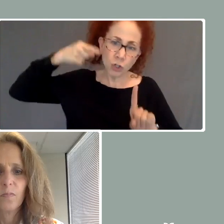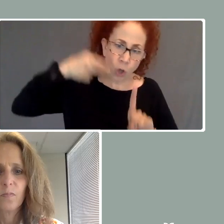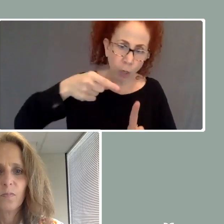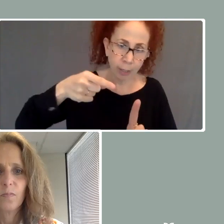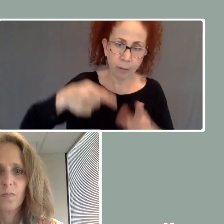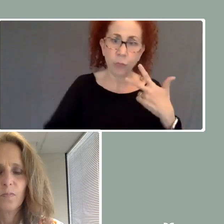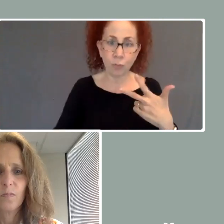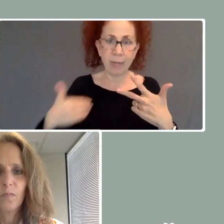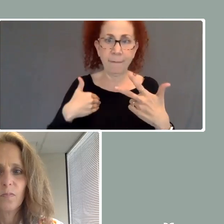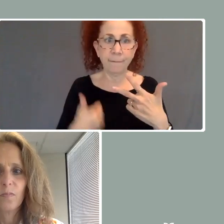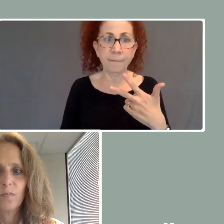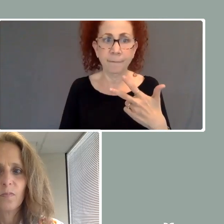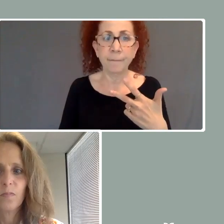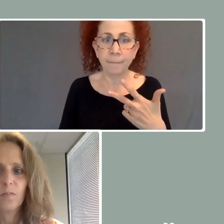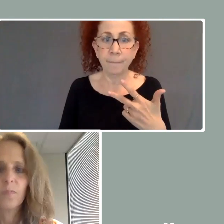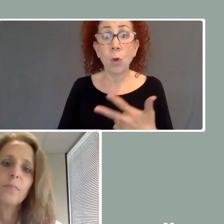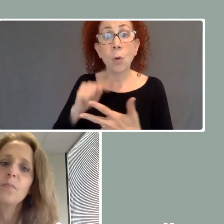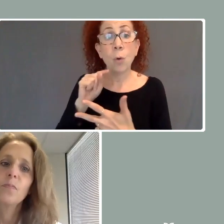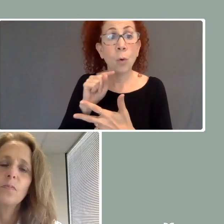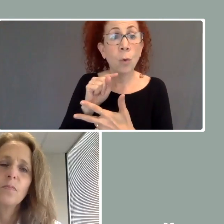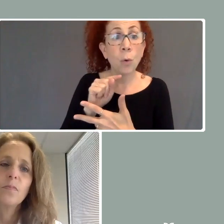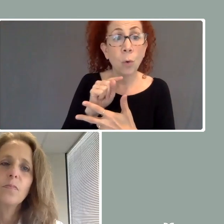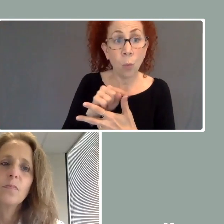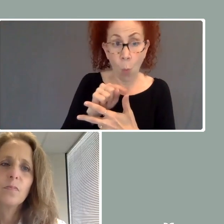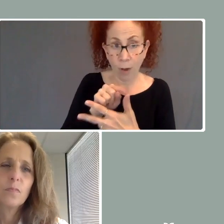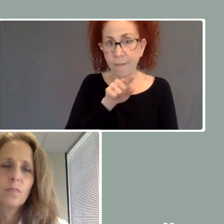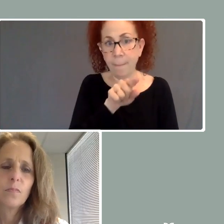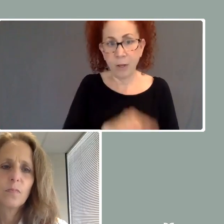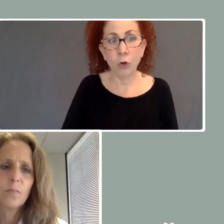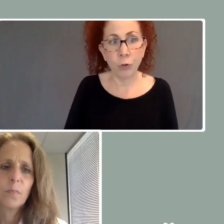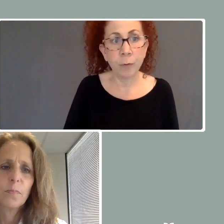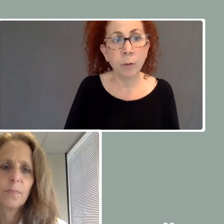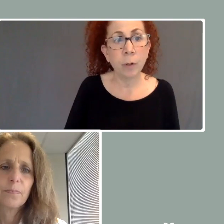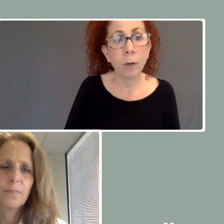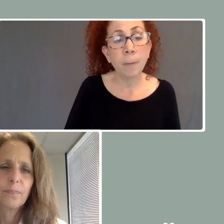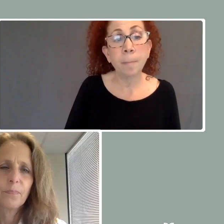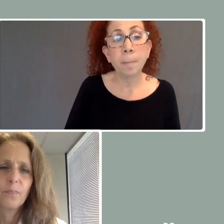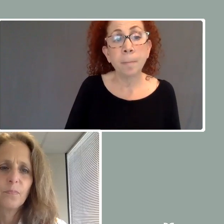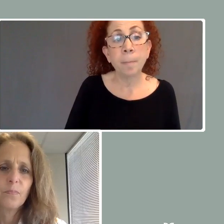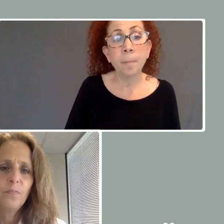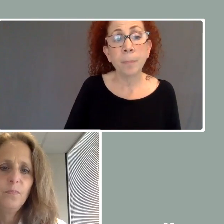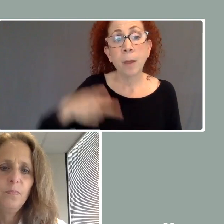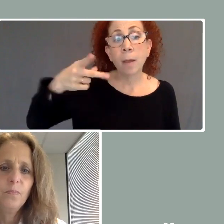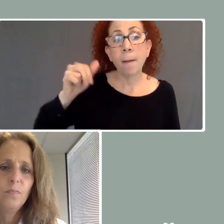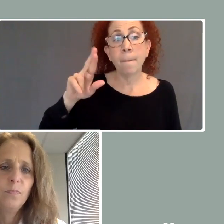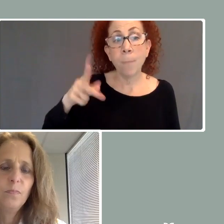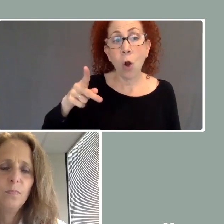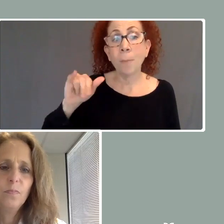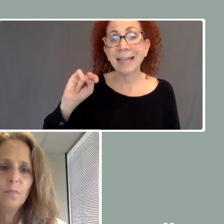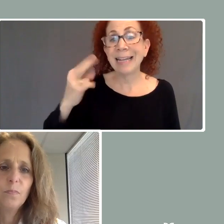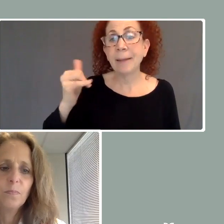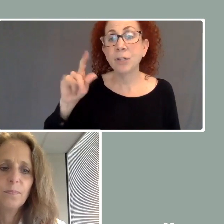agents. And one of them is exemplified here. These are called the PARP